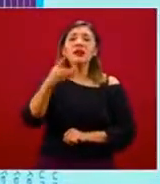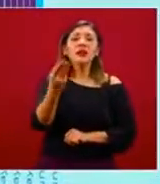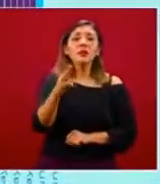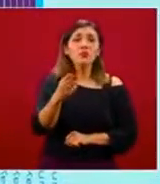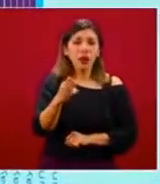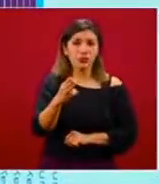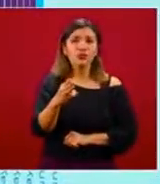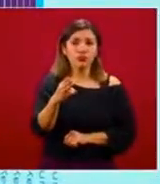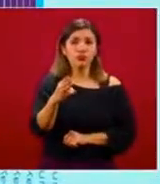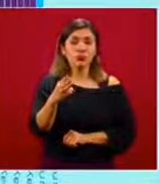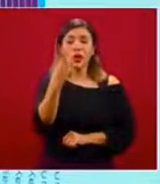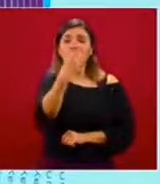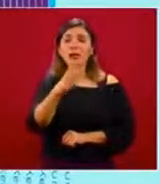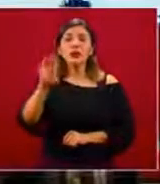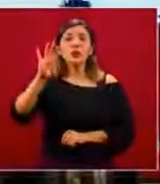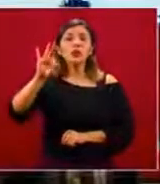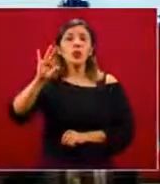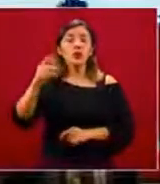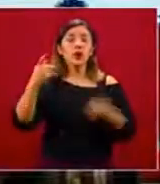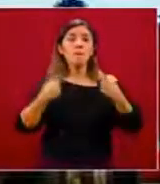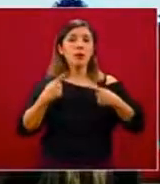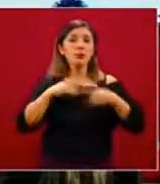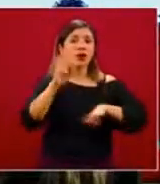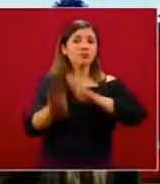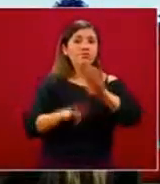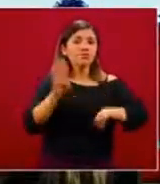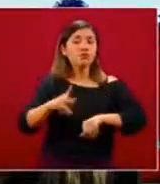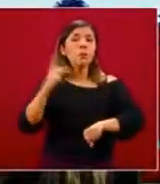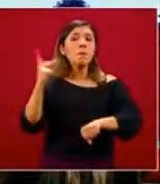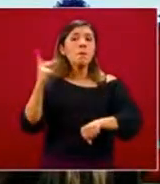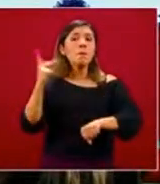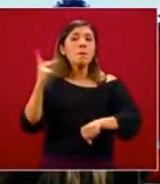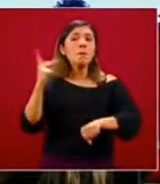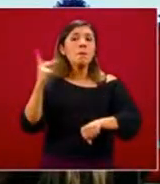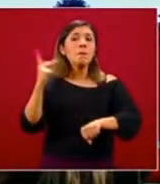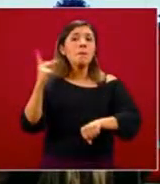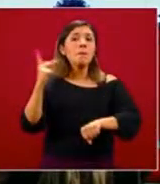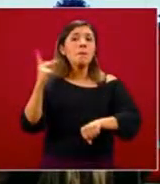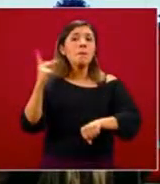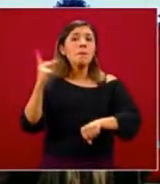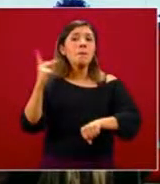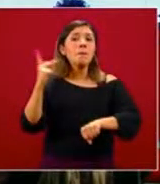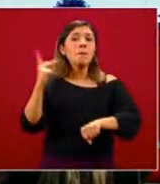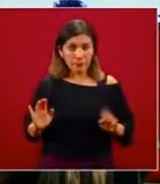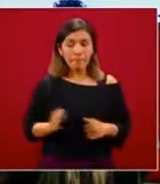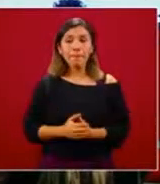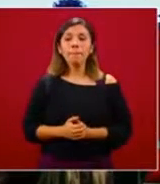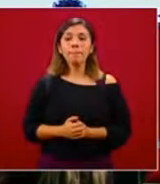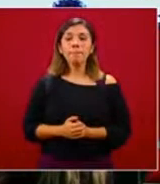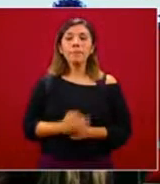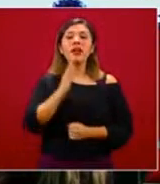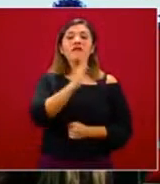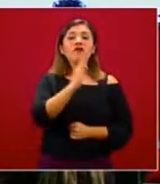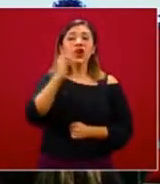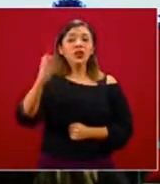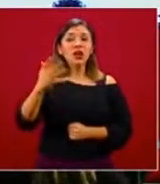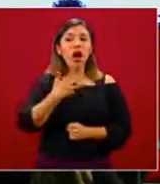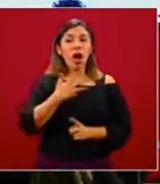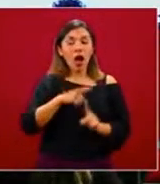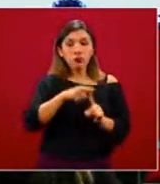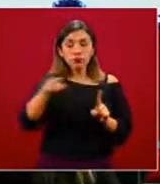con the date with most 340 fatalities defunciones so far has ocurridas en been May esa fecha. 17th. 340 deaths happened on that